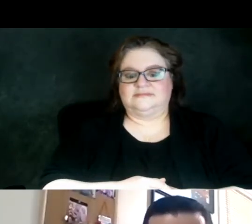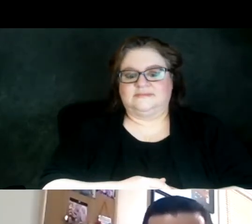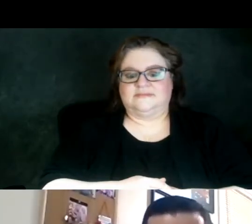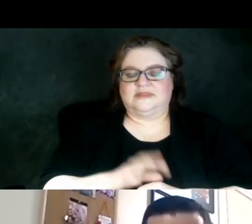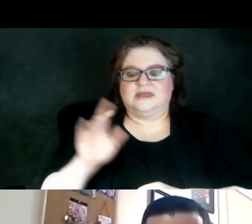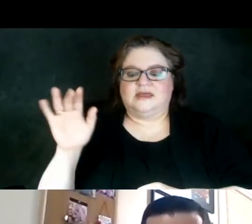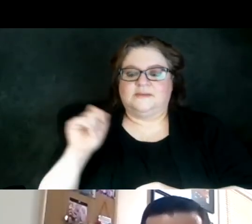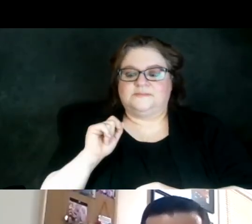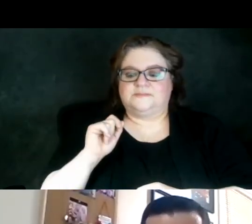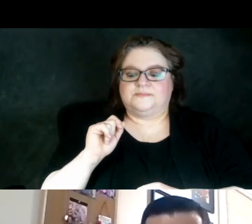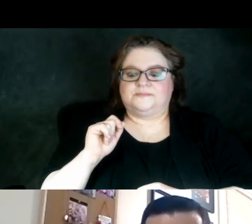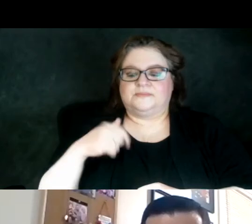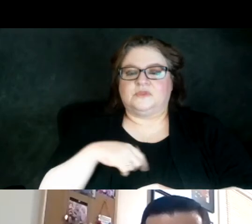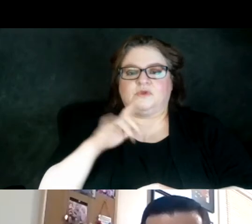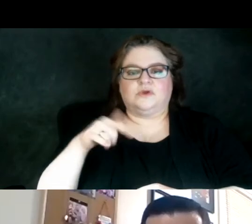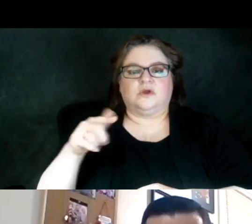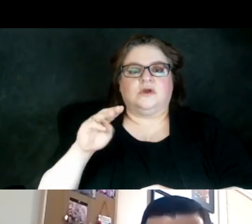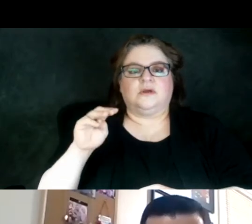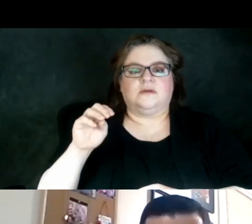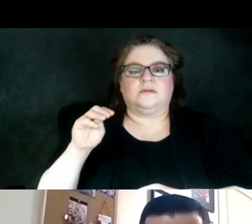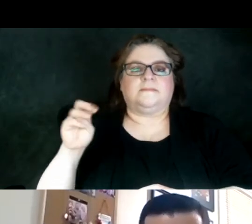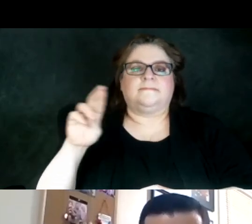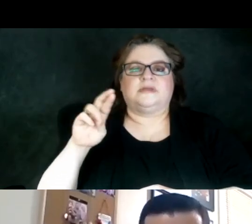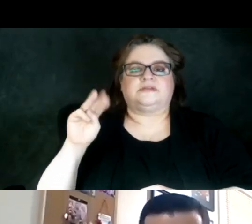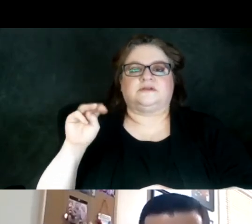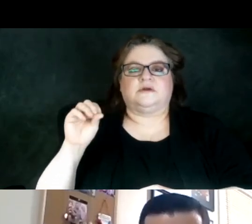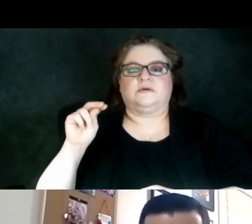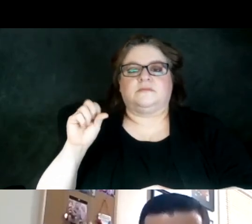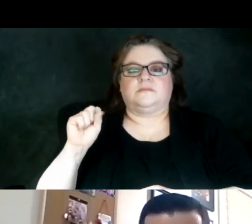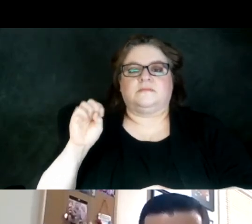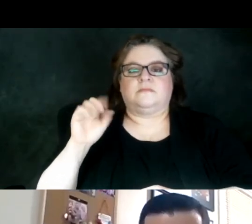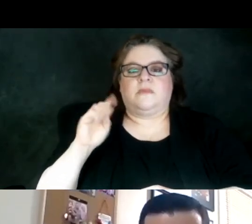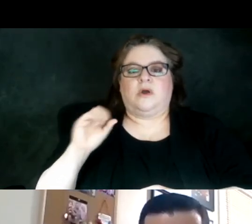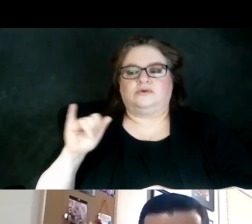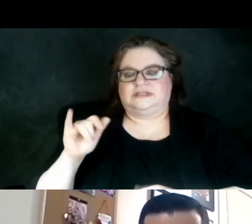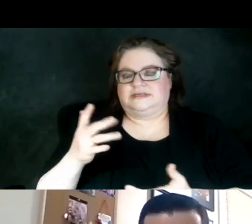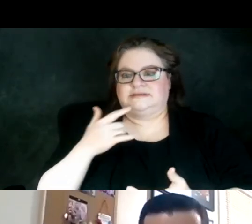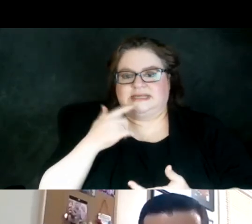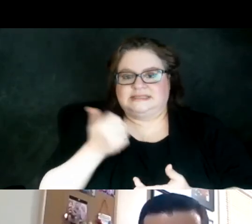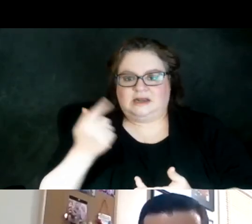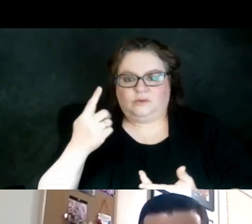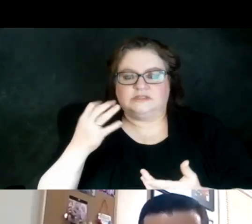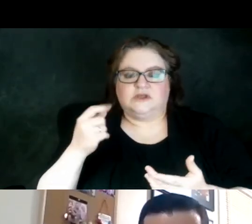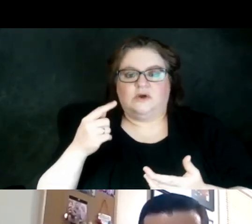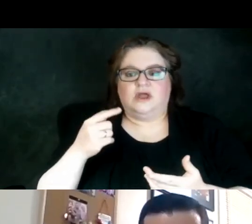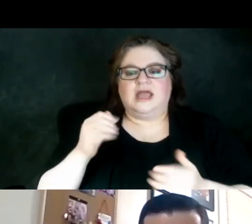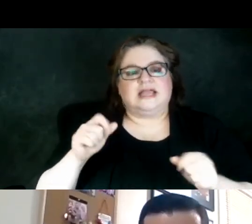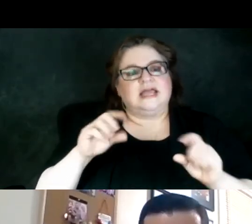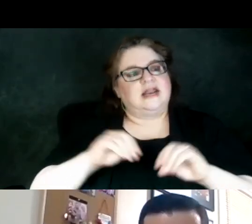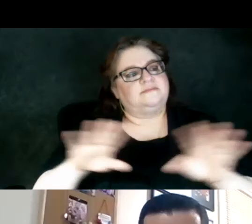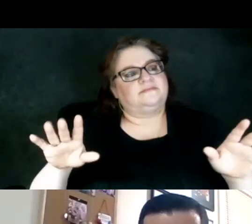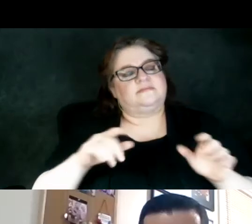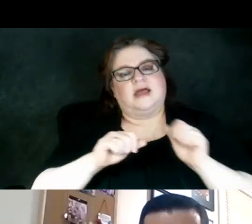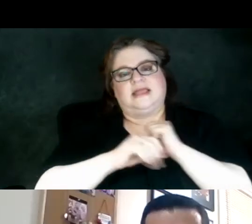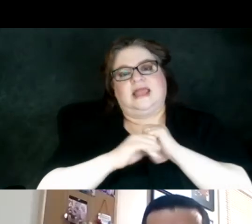We'll go to Mr. Mosley. It says anyone. So we'll go to Mr. Mosley. Can I pass out my campaign